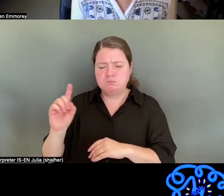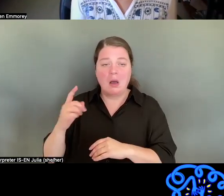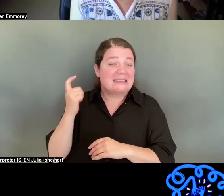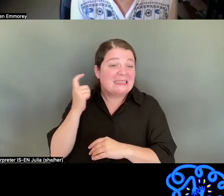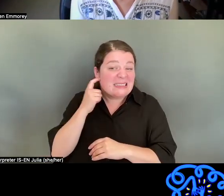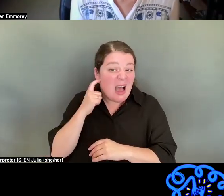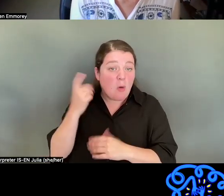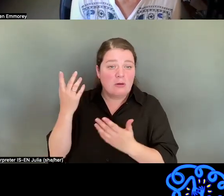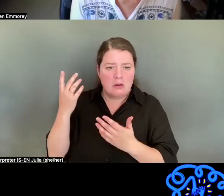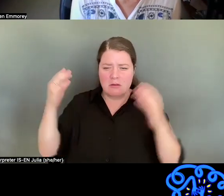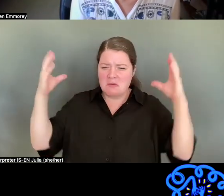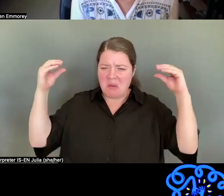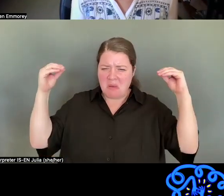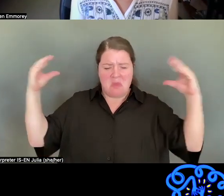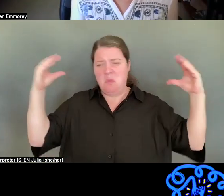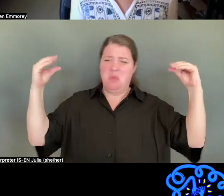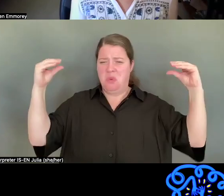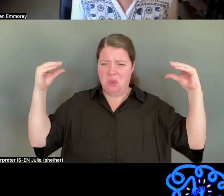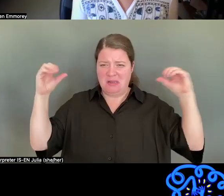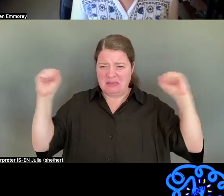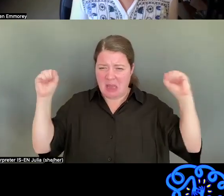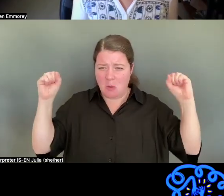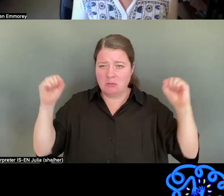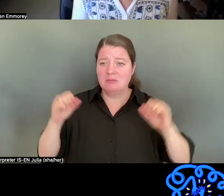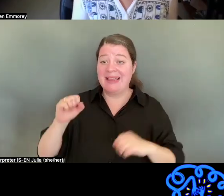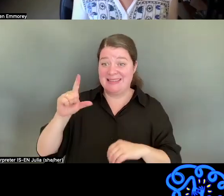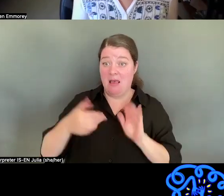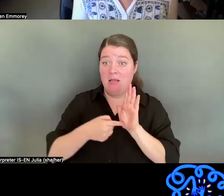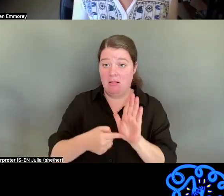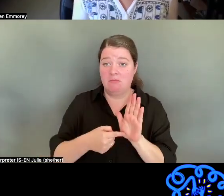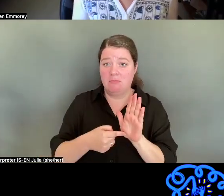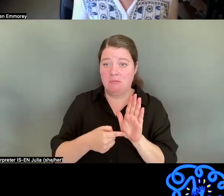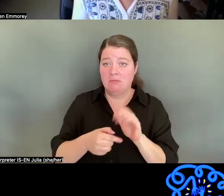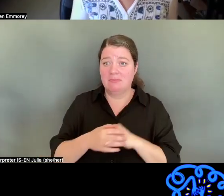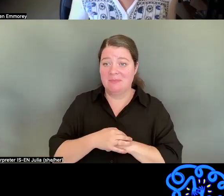for speakers was R loud. The ASL sign for speakers looks like this.